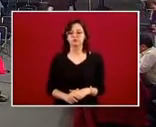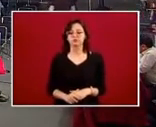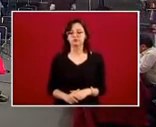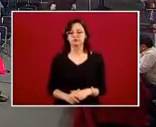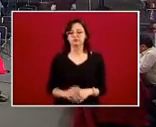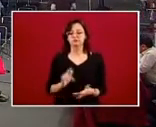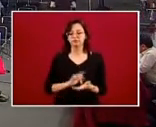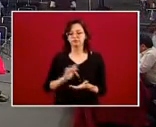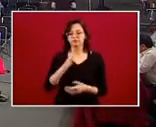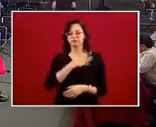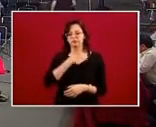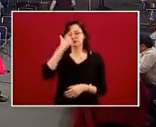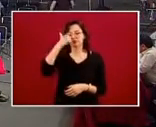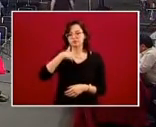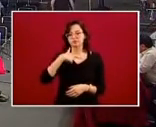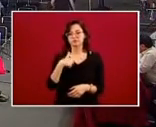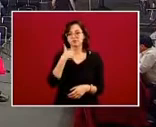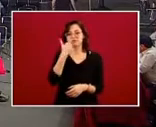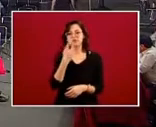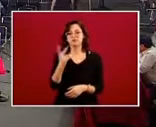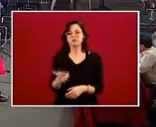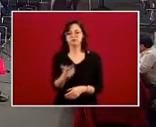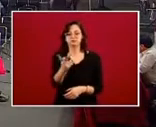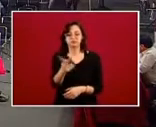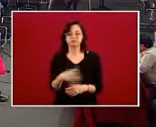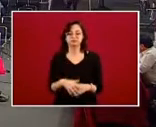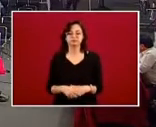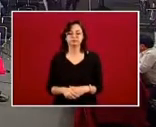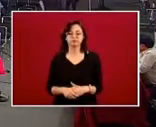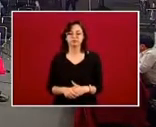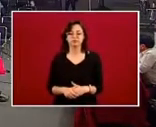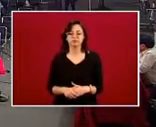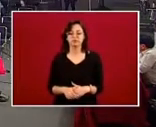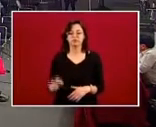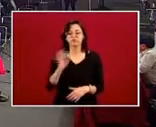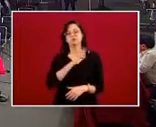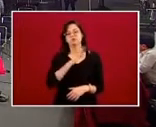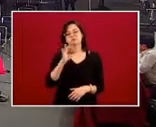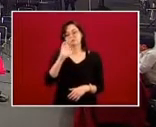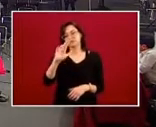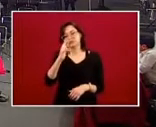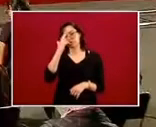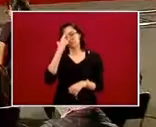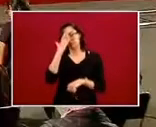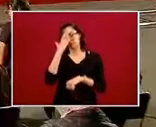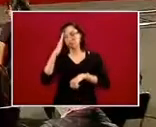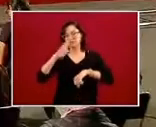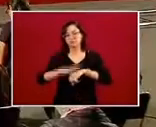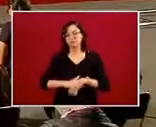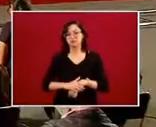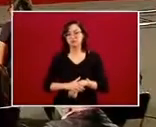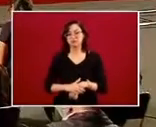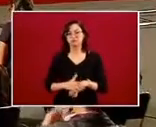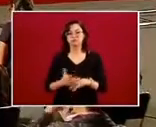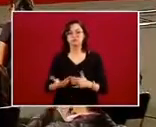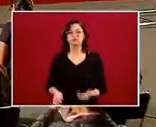Thank you very much. Good evening. And doctor, could you remind us